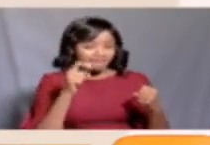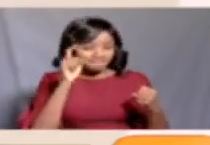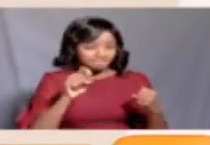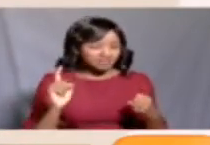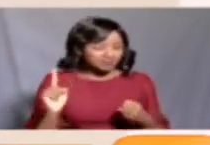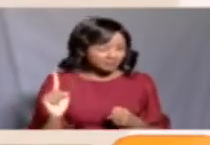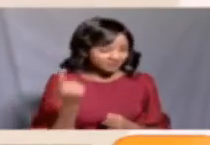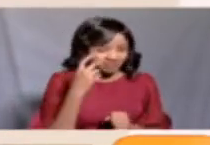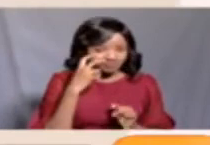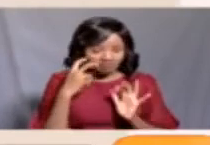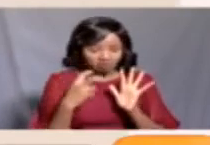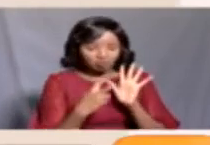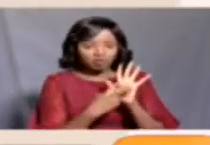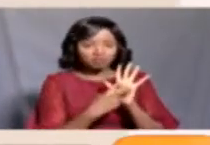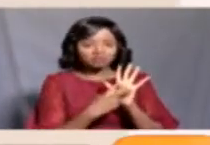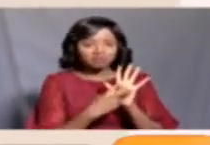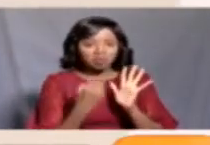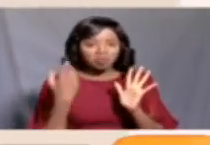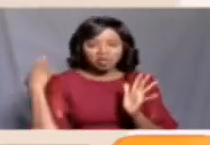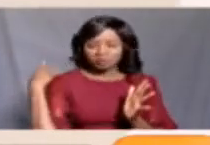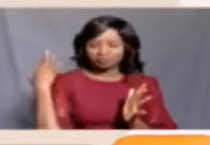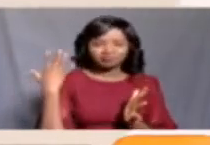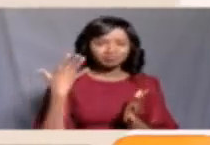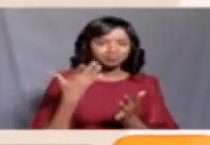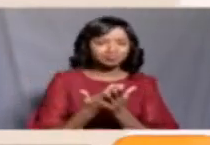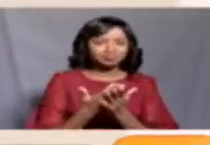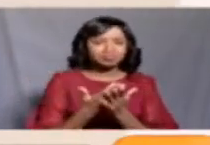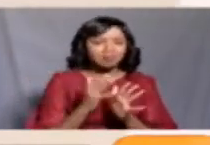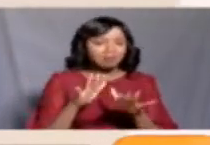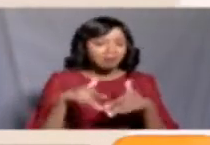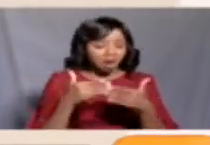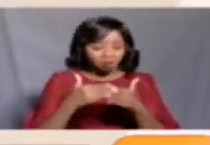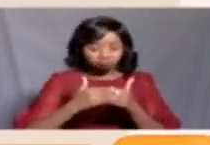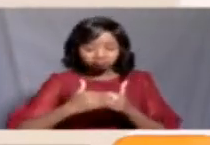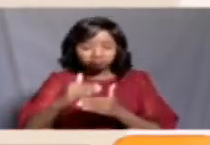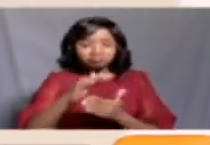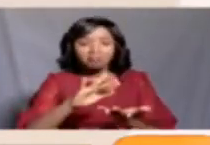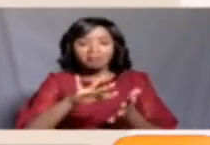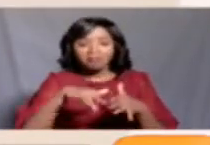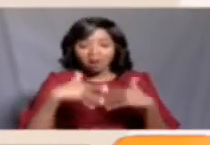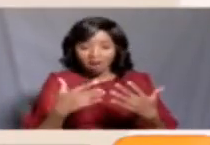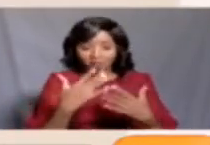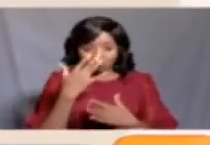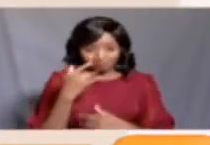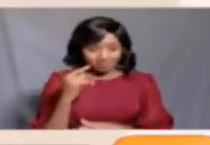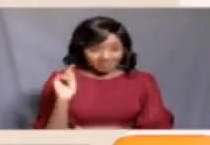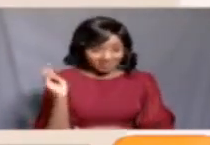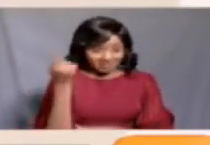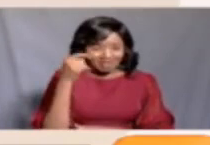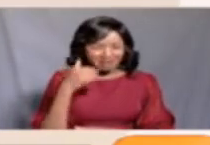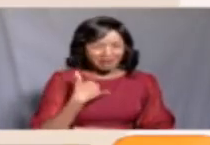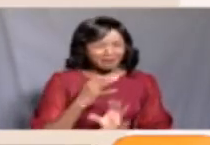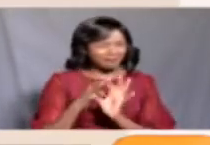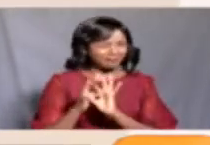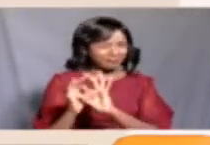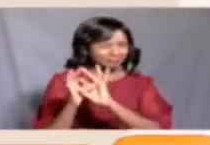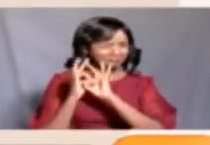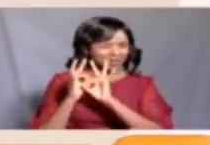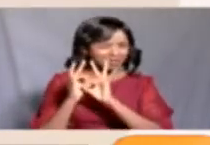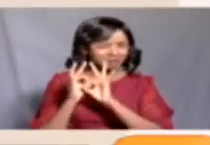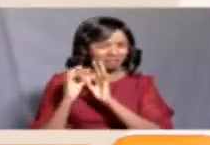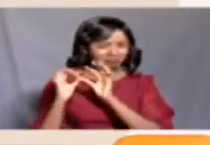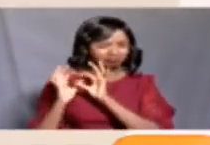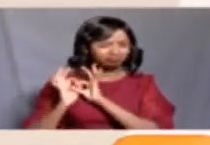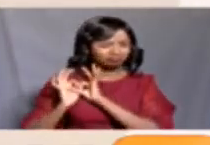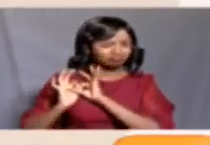from, where we are, and where we're planning to go. Where we are is that we are a country that is unique with a lot of cultures that have kept us